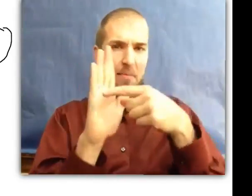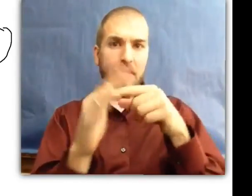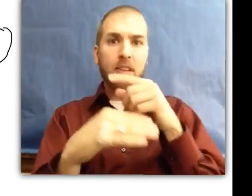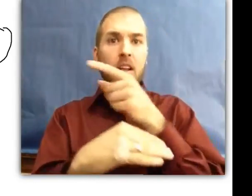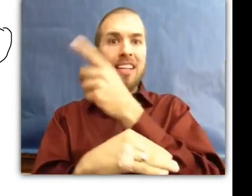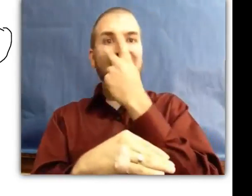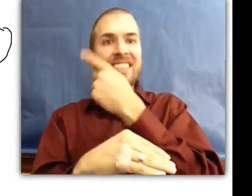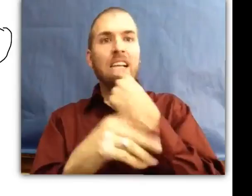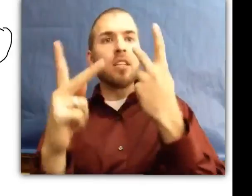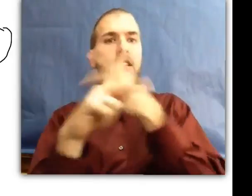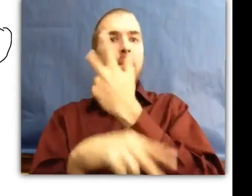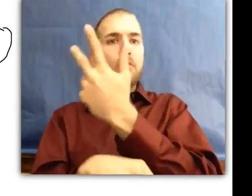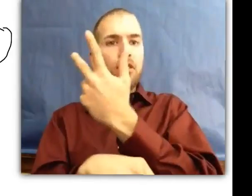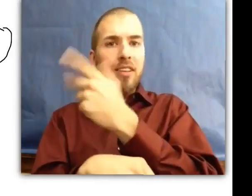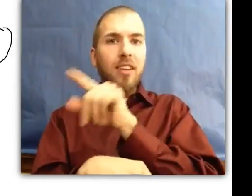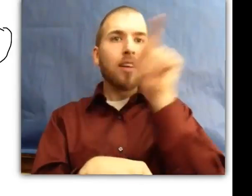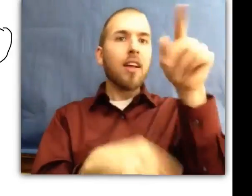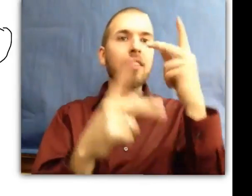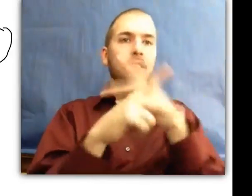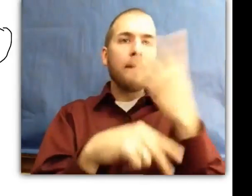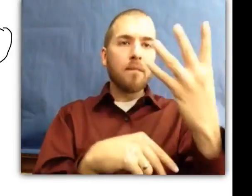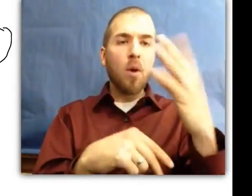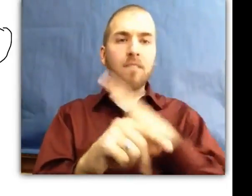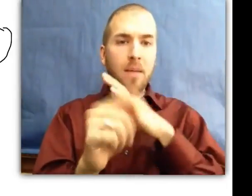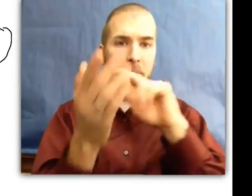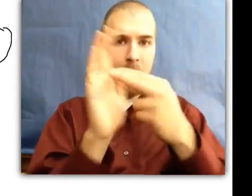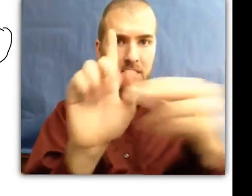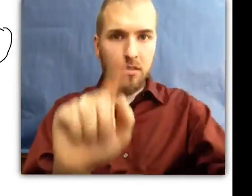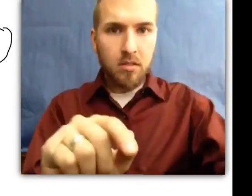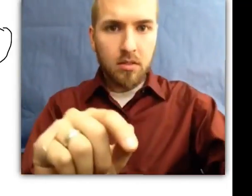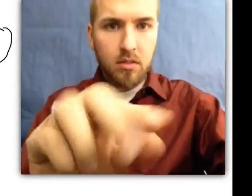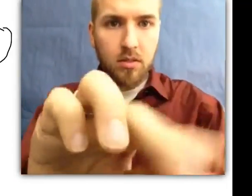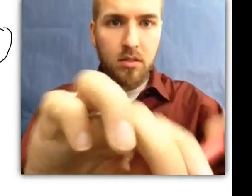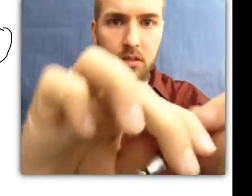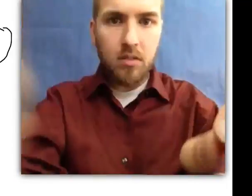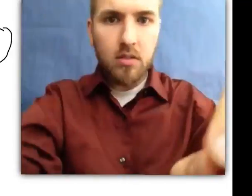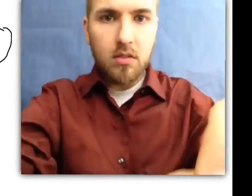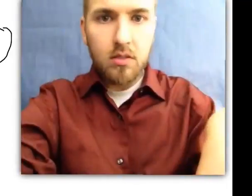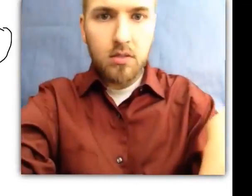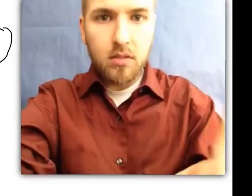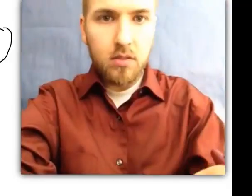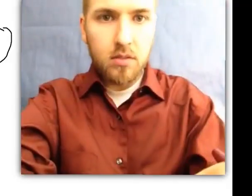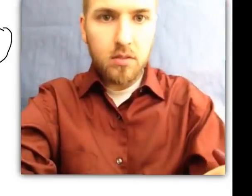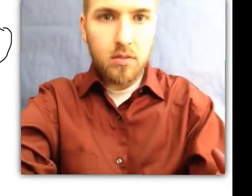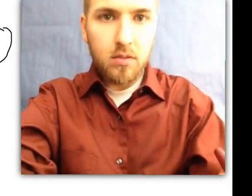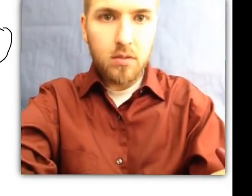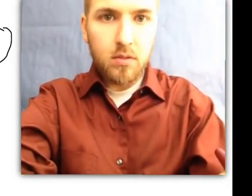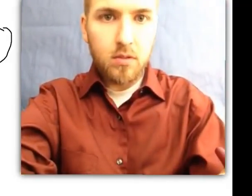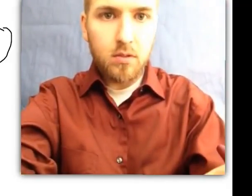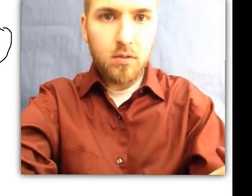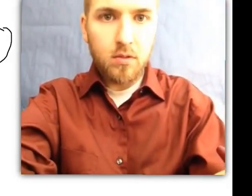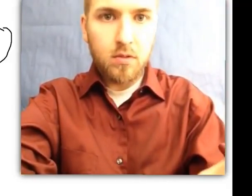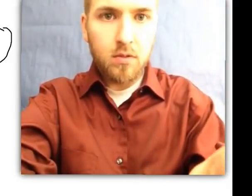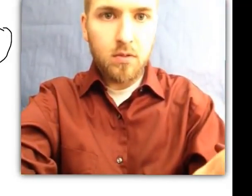So now I'm going to apply this example that I've shown you of multiplying 8 times 3 and 6 by